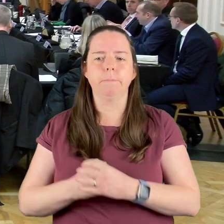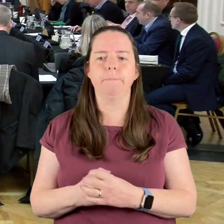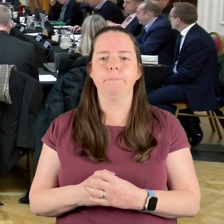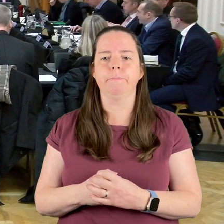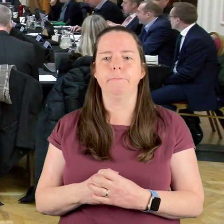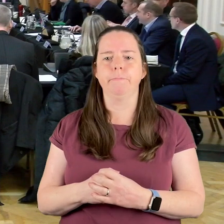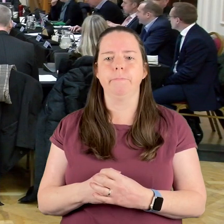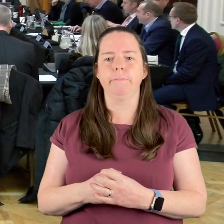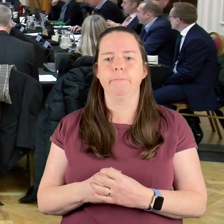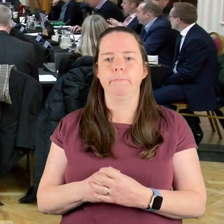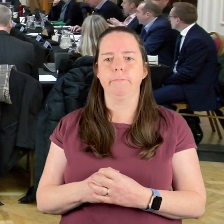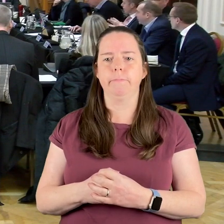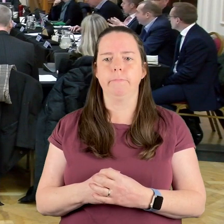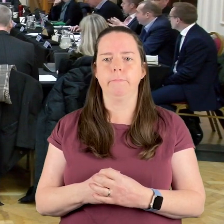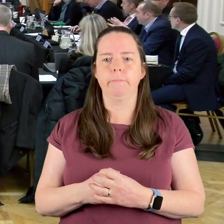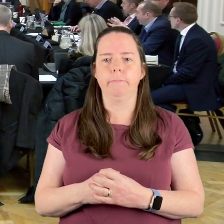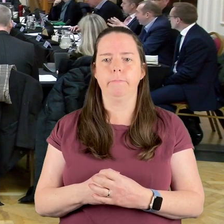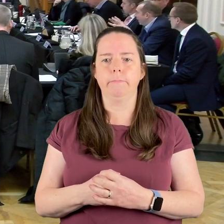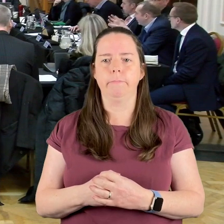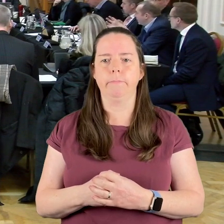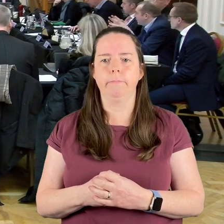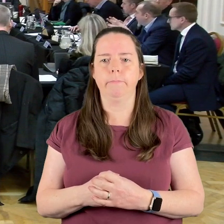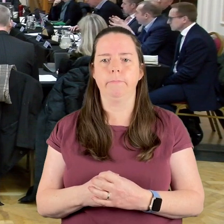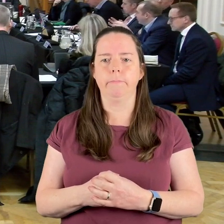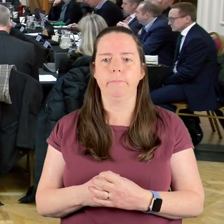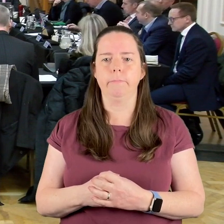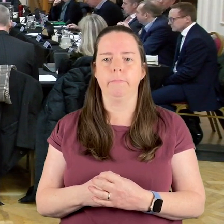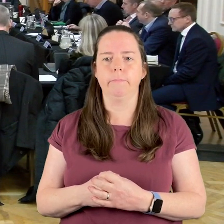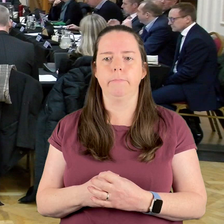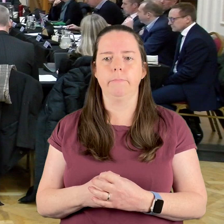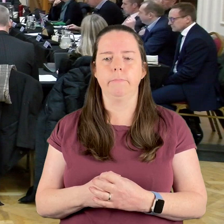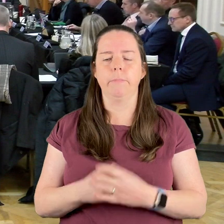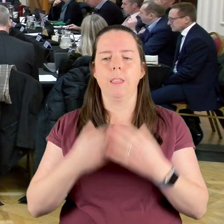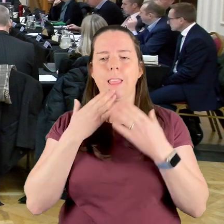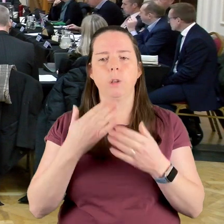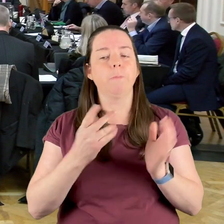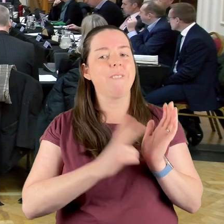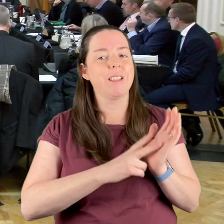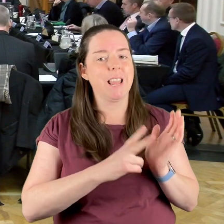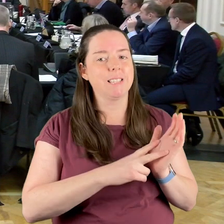more thematic analysis that we can, I think, use at a system level.